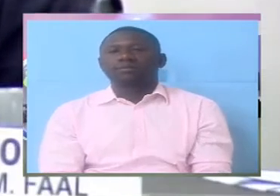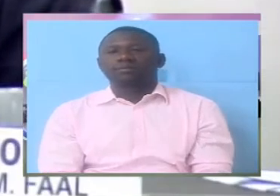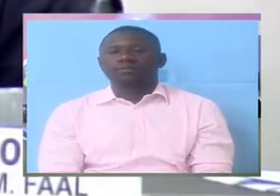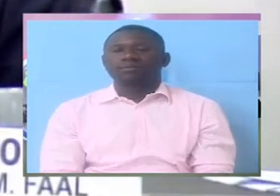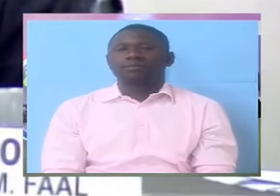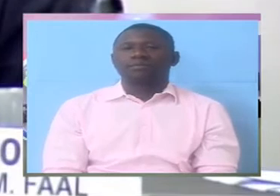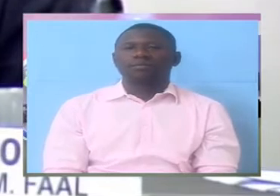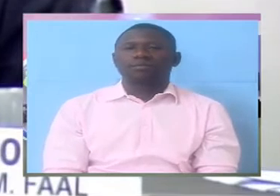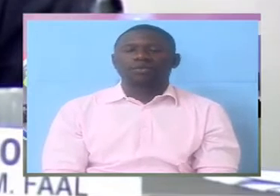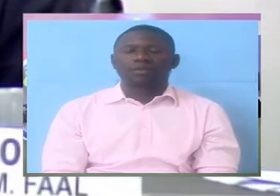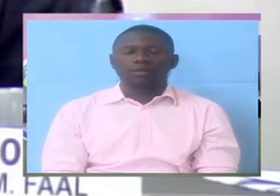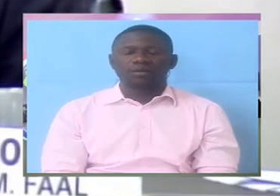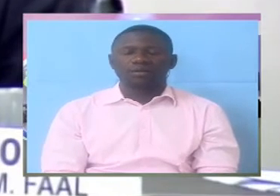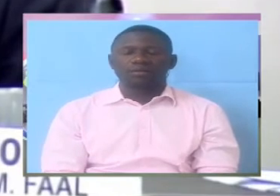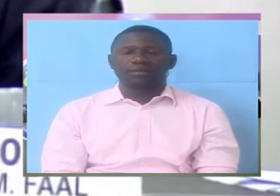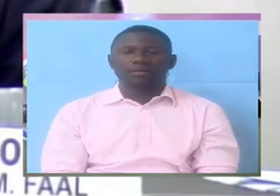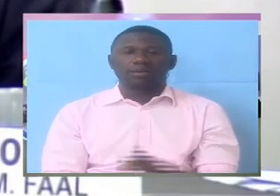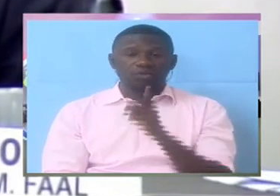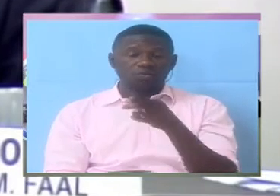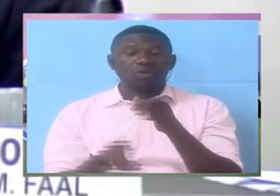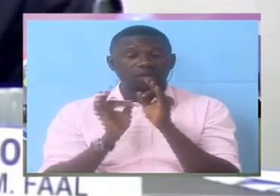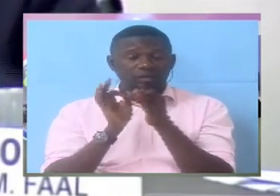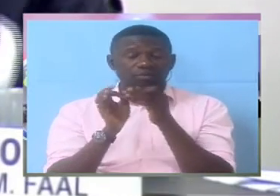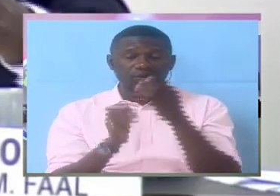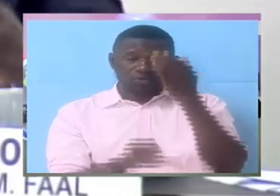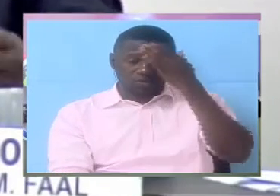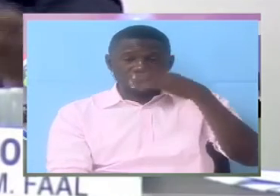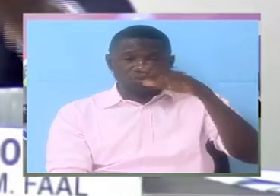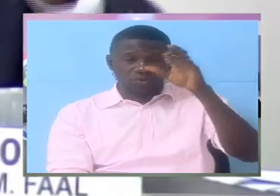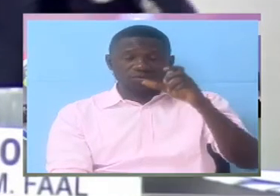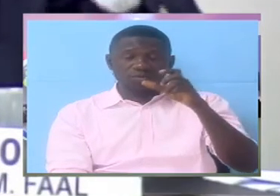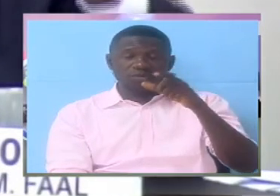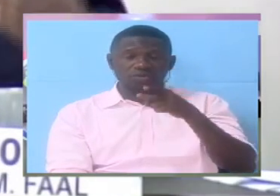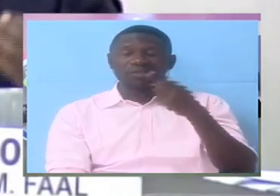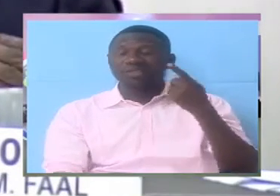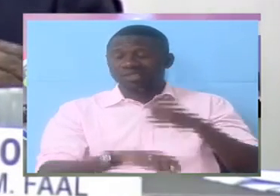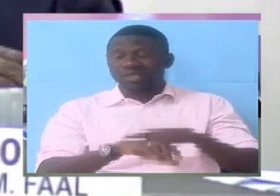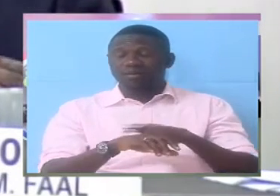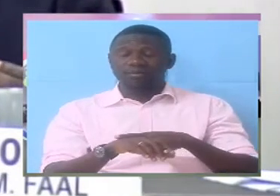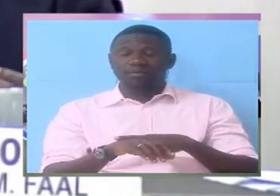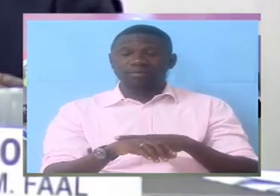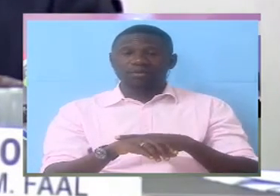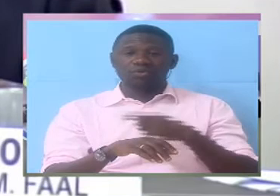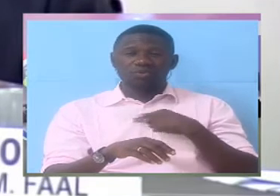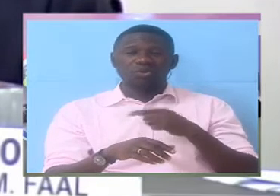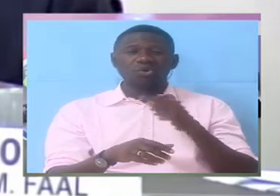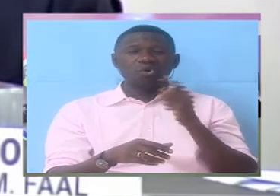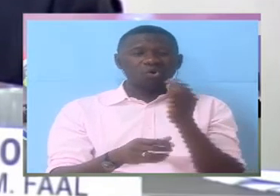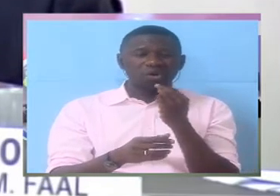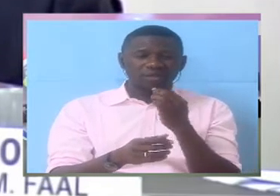In fact, you told the commission that during this case you had just been transferred from Dakar.